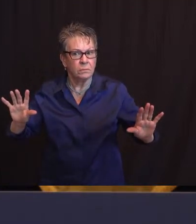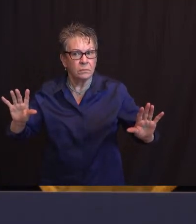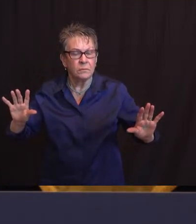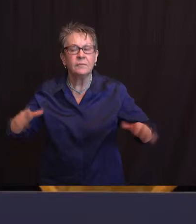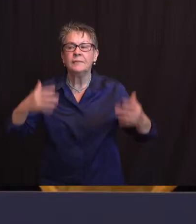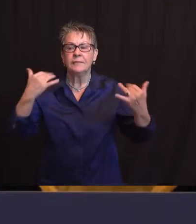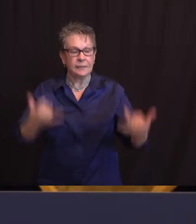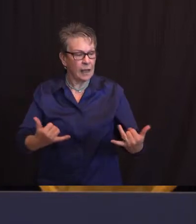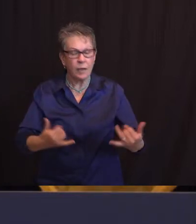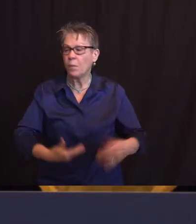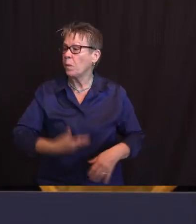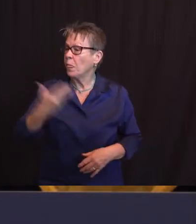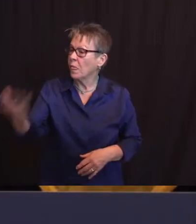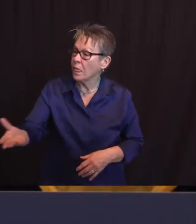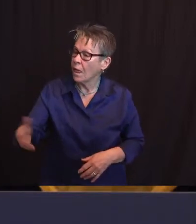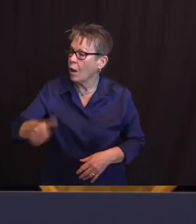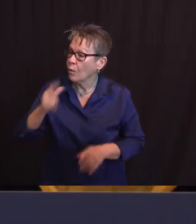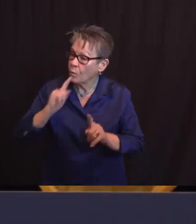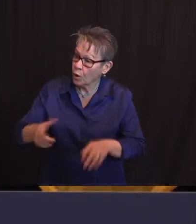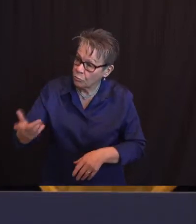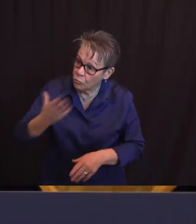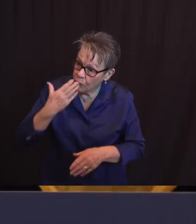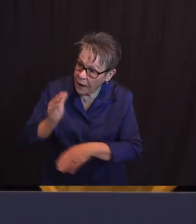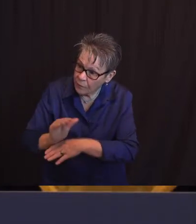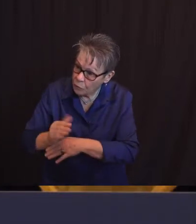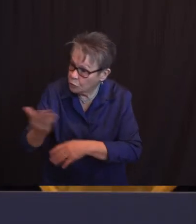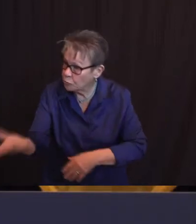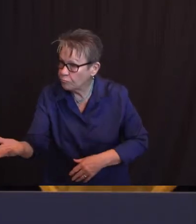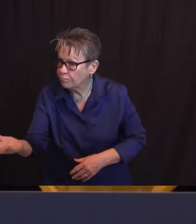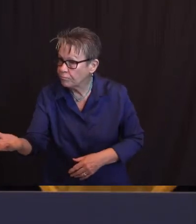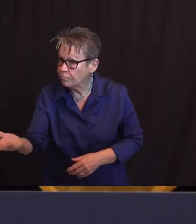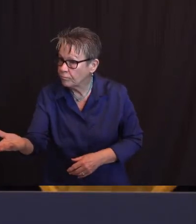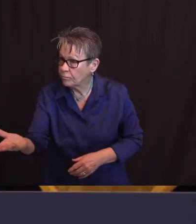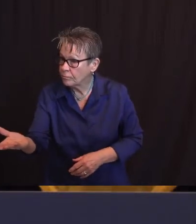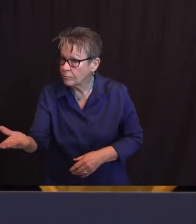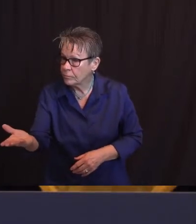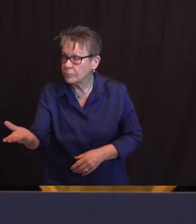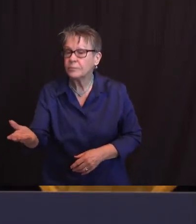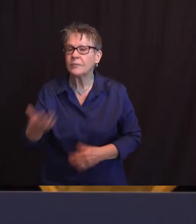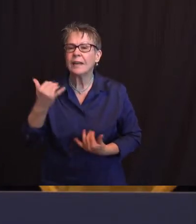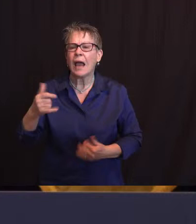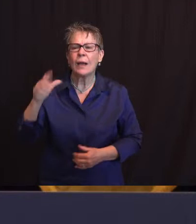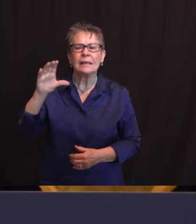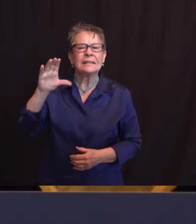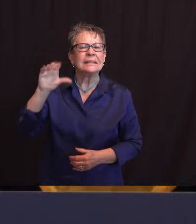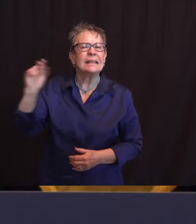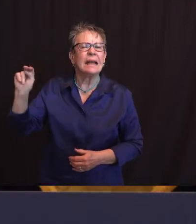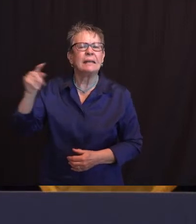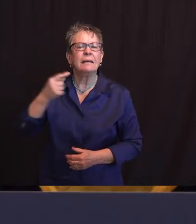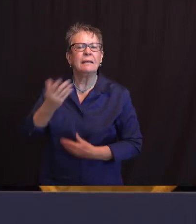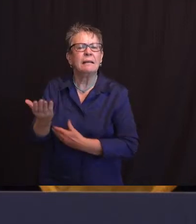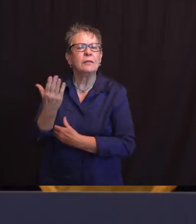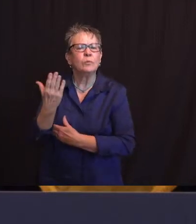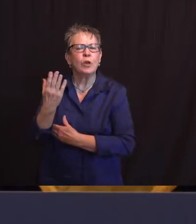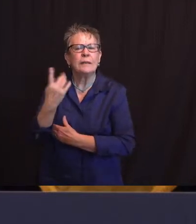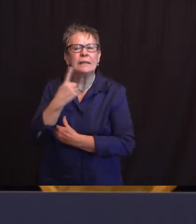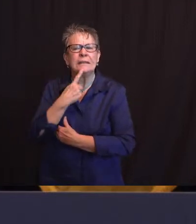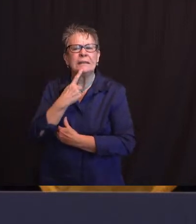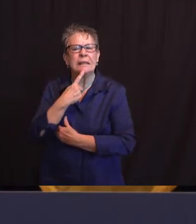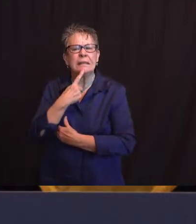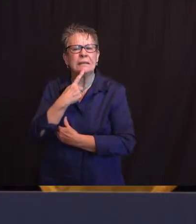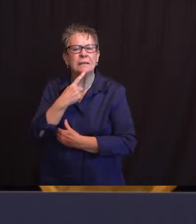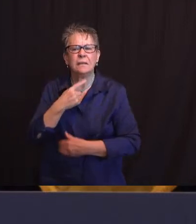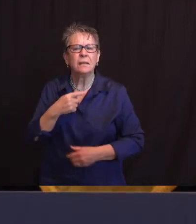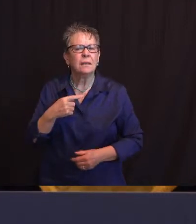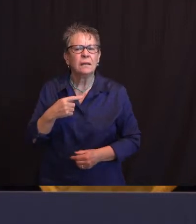Good afternoon. You said on CNN this morning that you would pause rolling back restrictions because of the high case counts. Can you give any indication